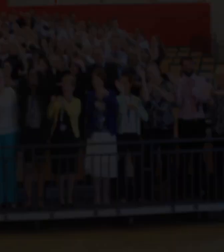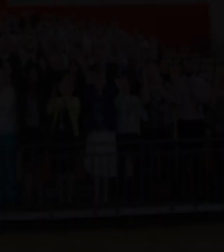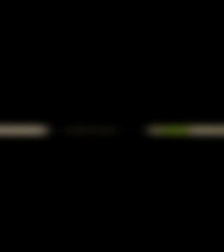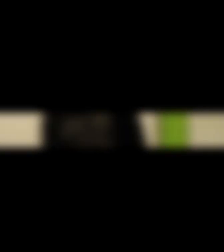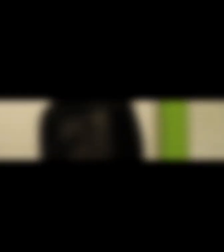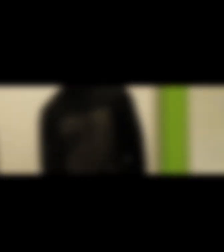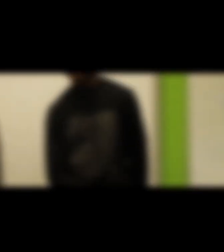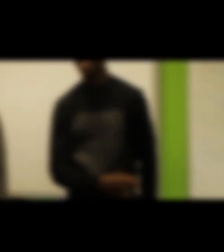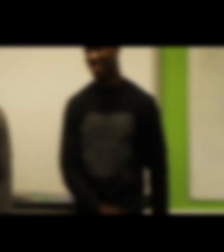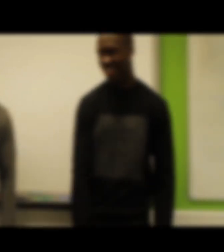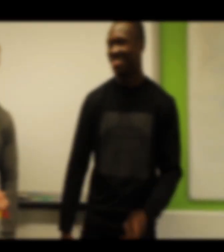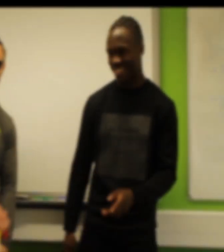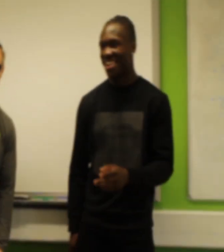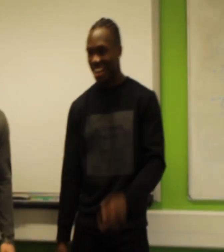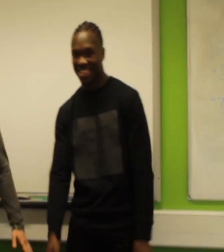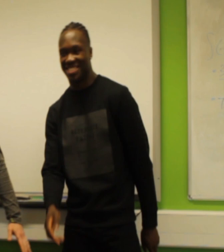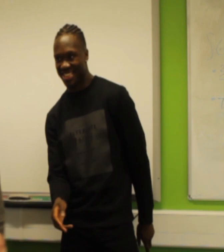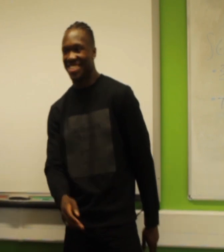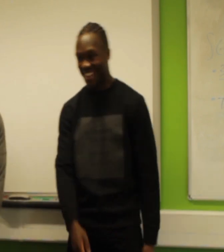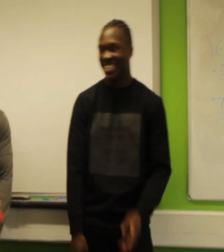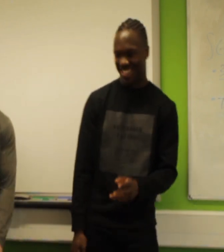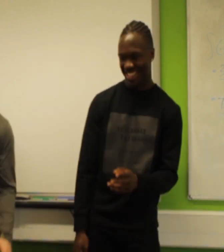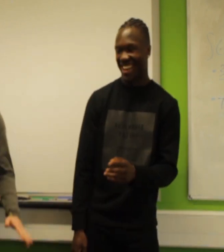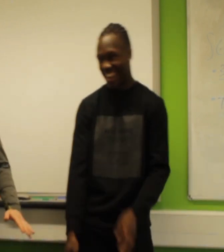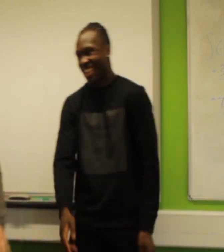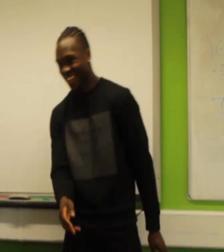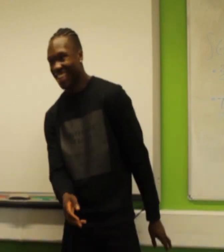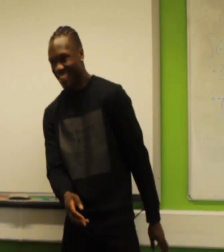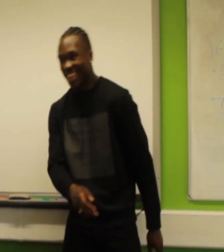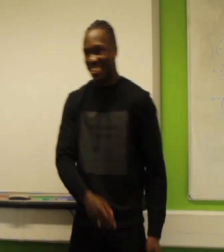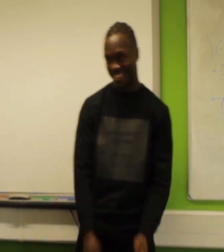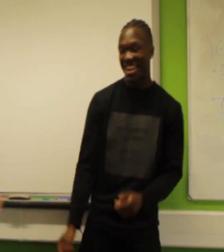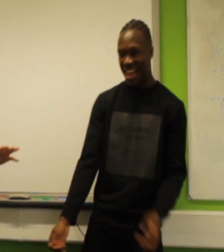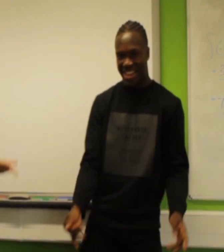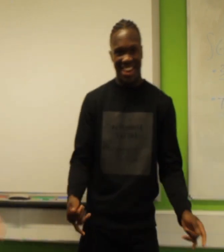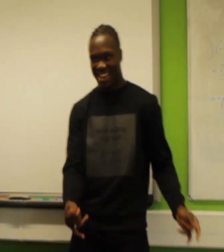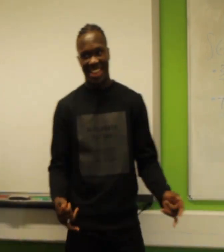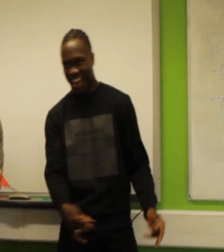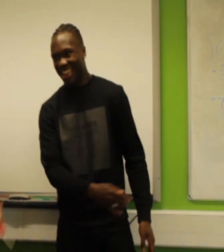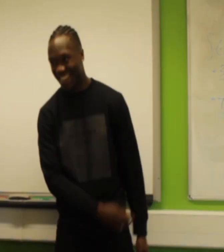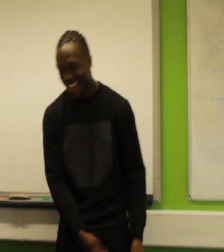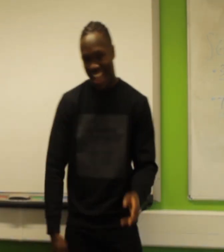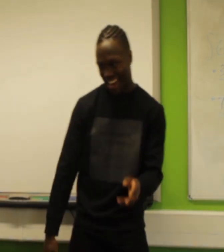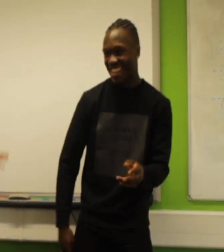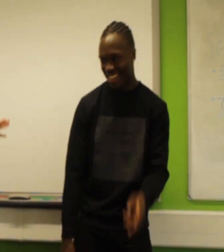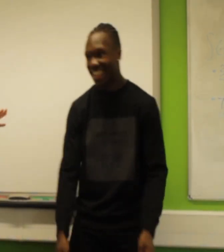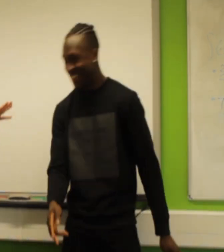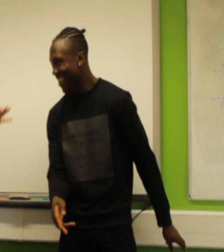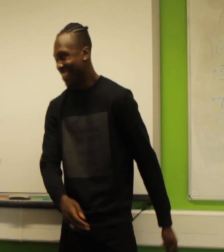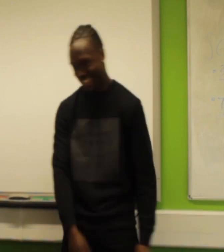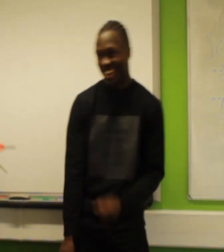Allerton, Allerton. Allerton Grange. Allerton Grange. Allerton Grange. Allerton, Allerton, Allerton.